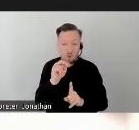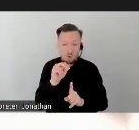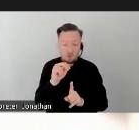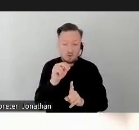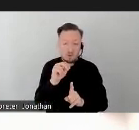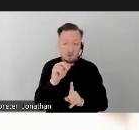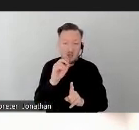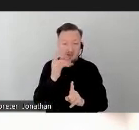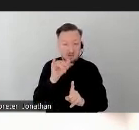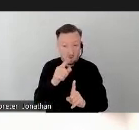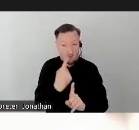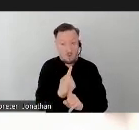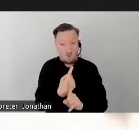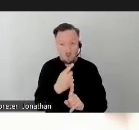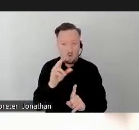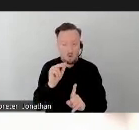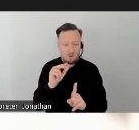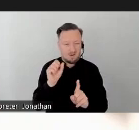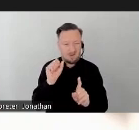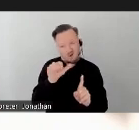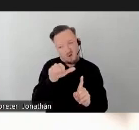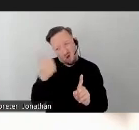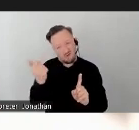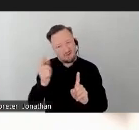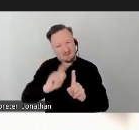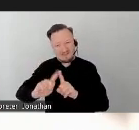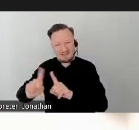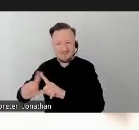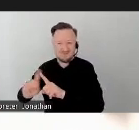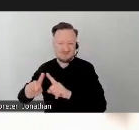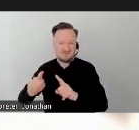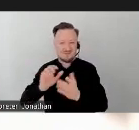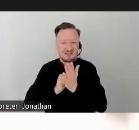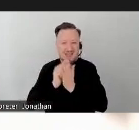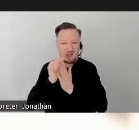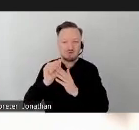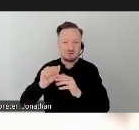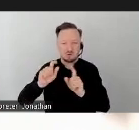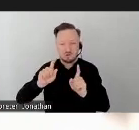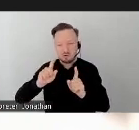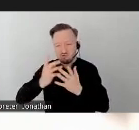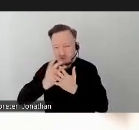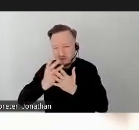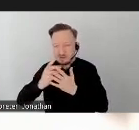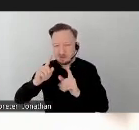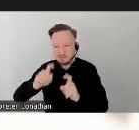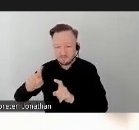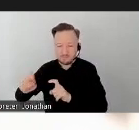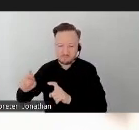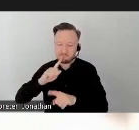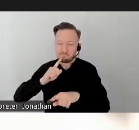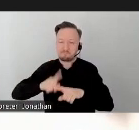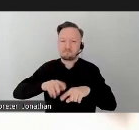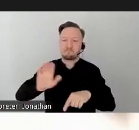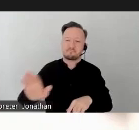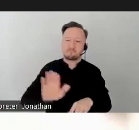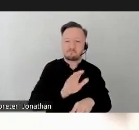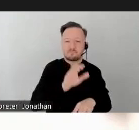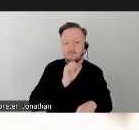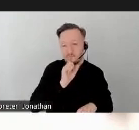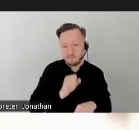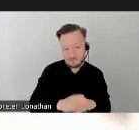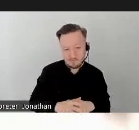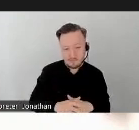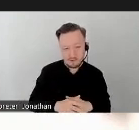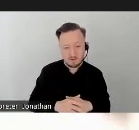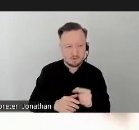colonoscopies that we're promoting. It's screening for various types of cancers based on age. and